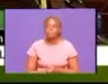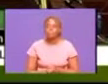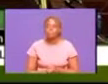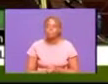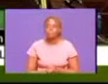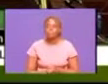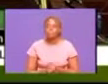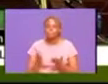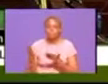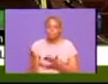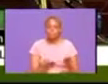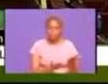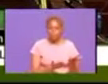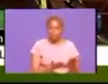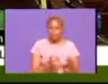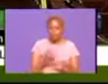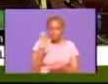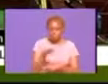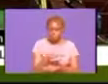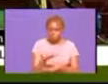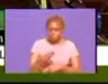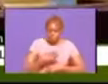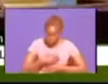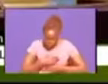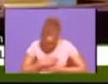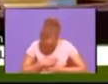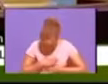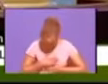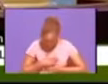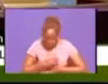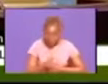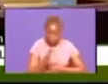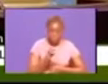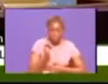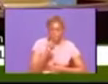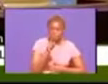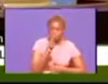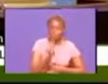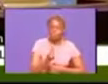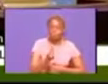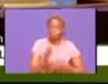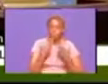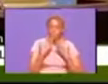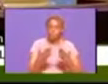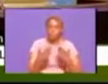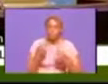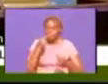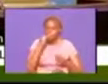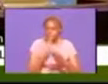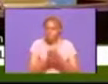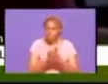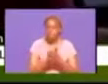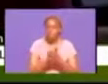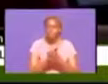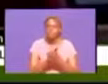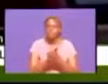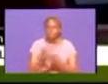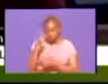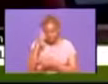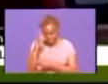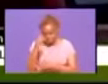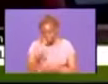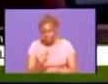You are most welcome to the House, the Honorable Kawanjiku, and thank you for believing in the beauty of your dreams,